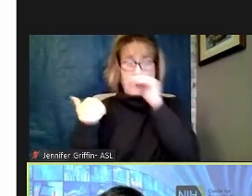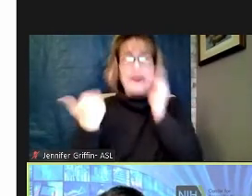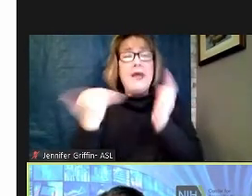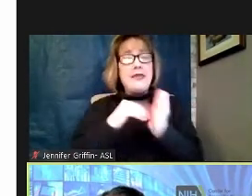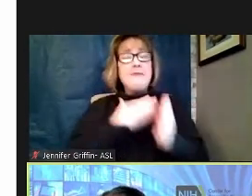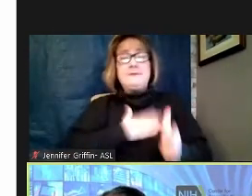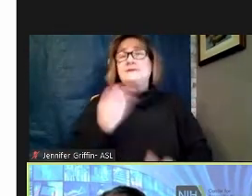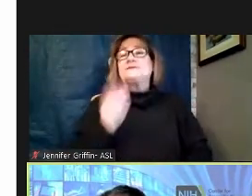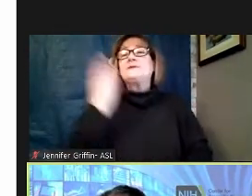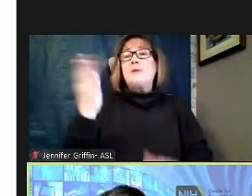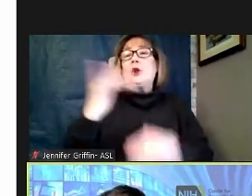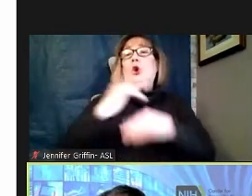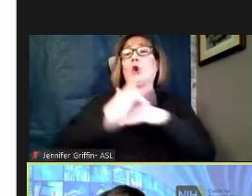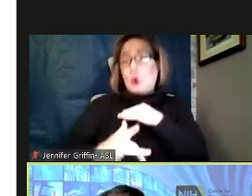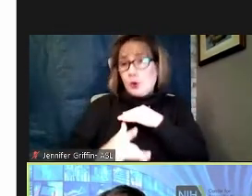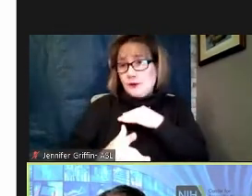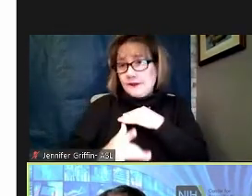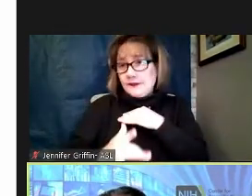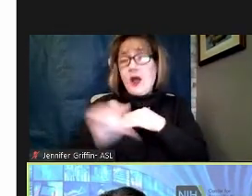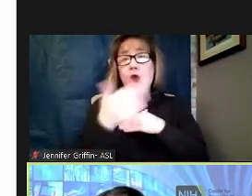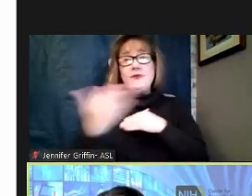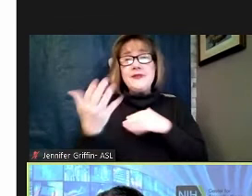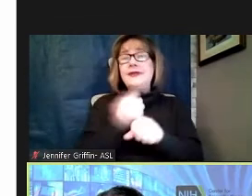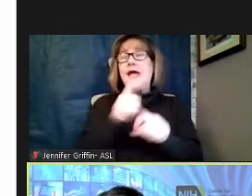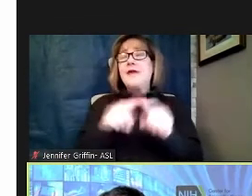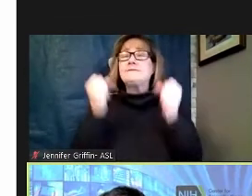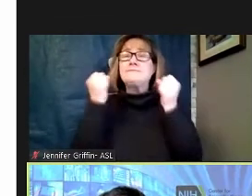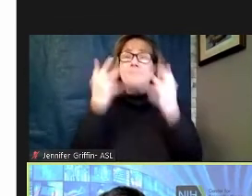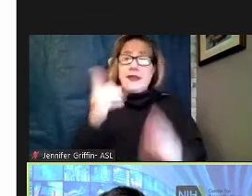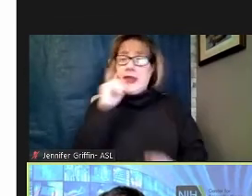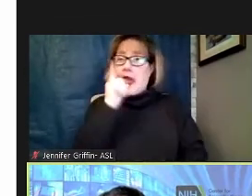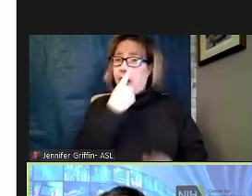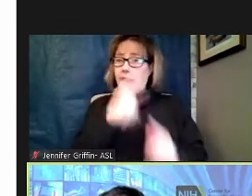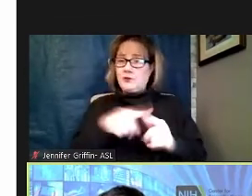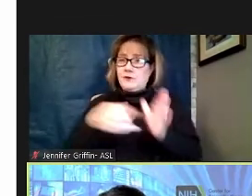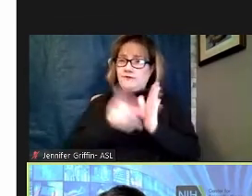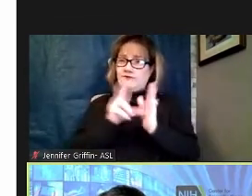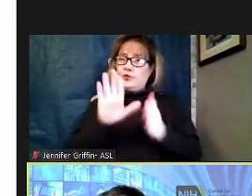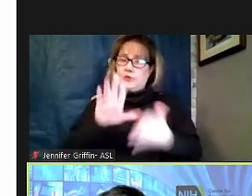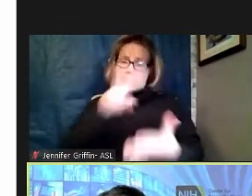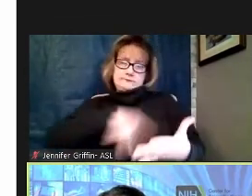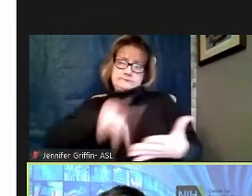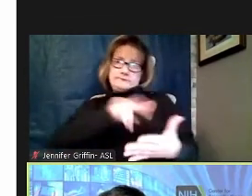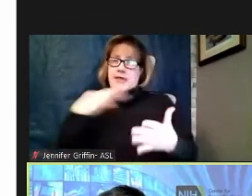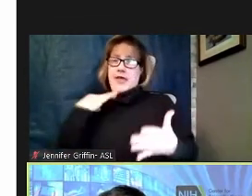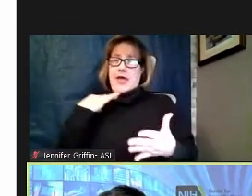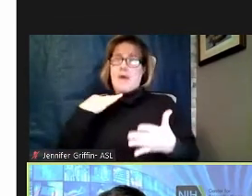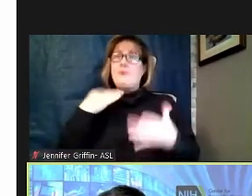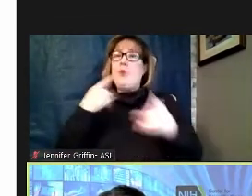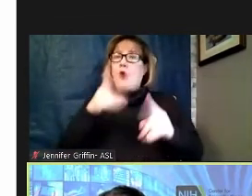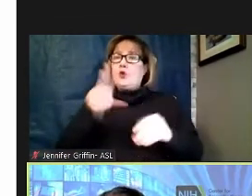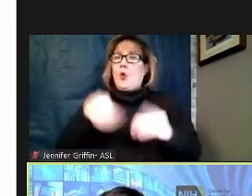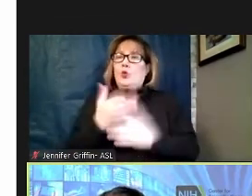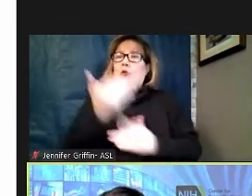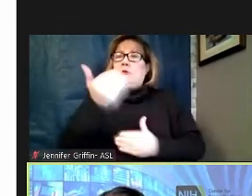early. And the other thing is get as many eyes on your application as possible as you're going through the